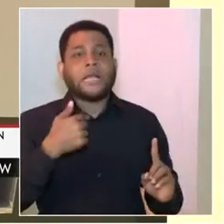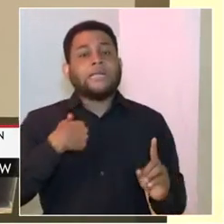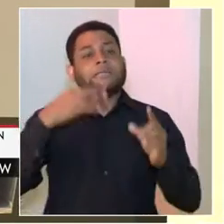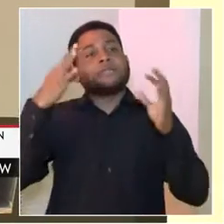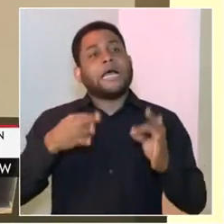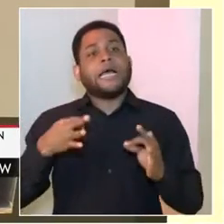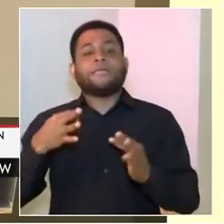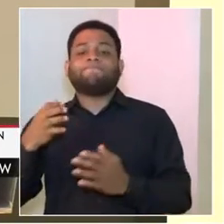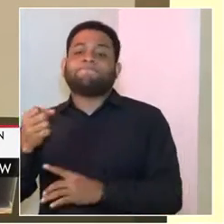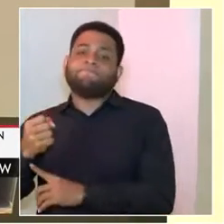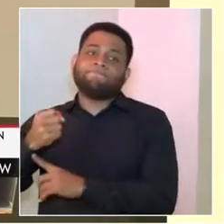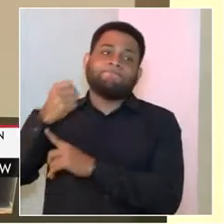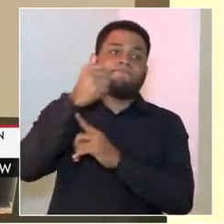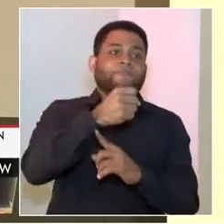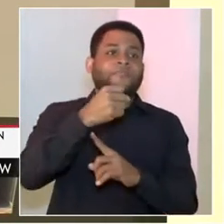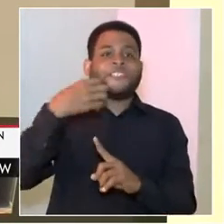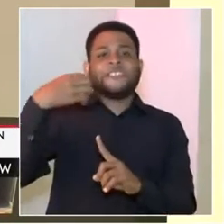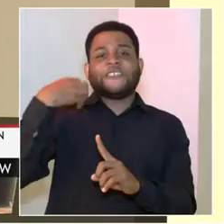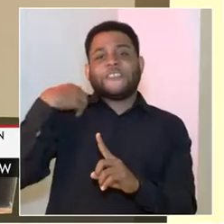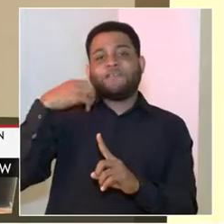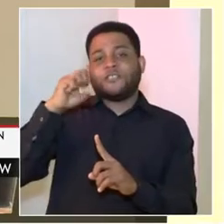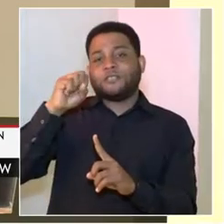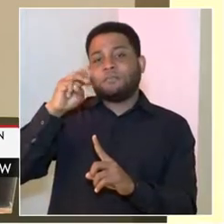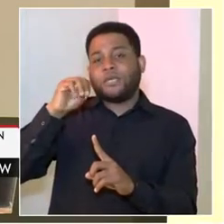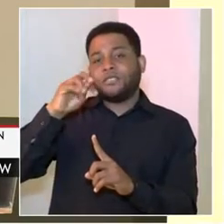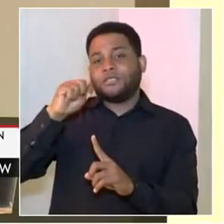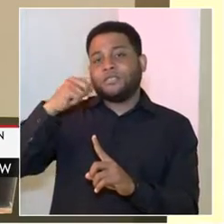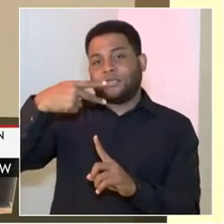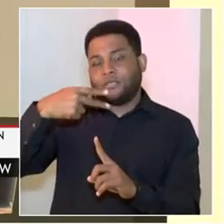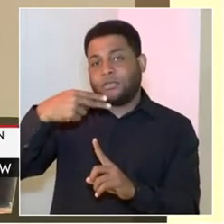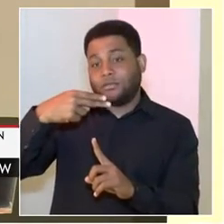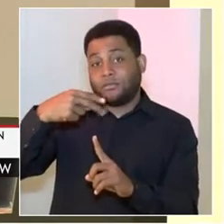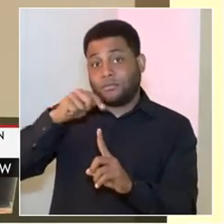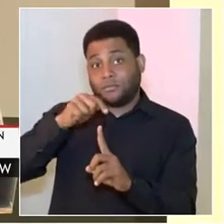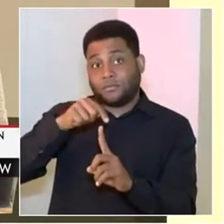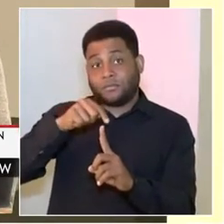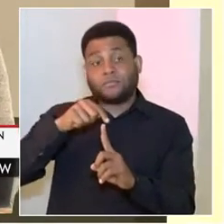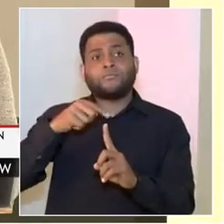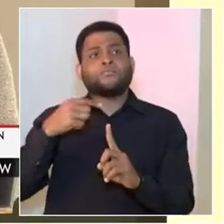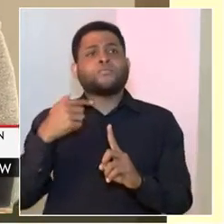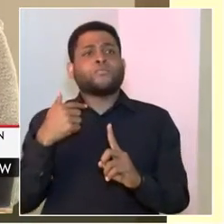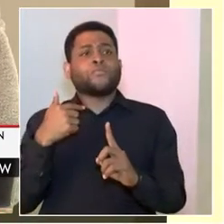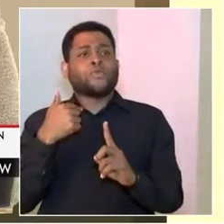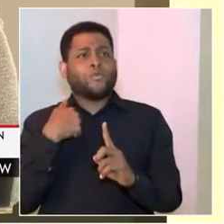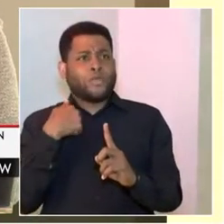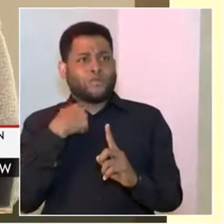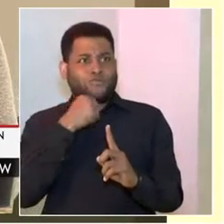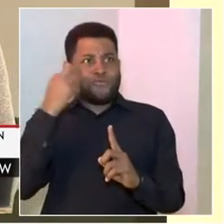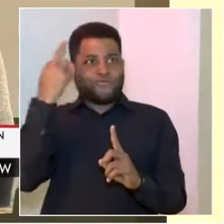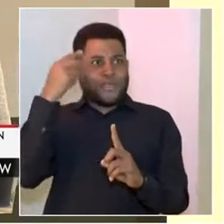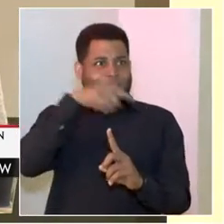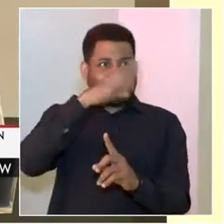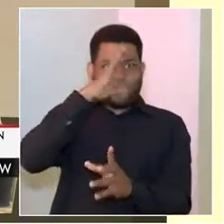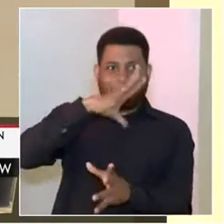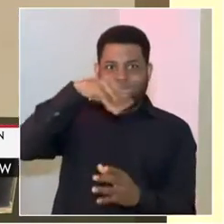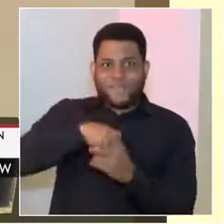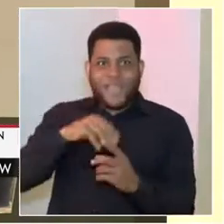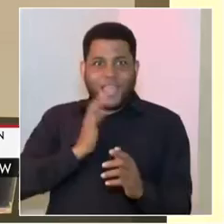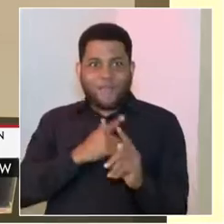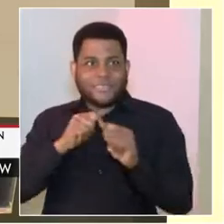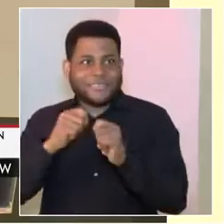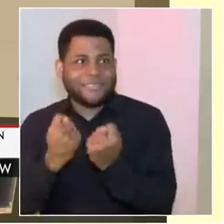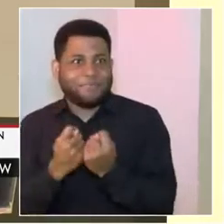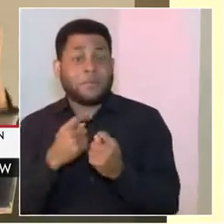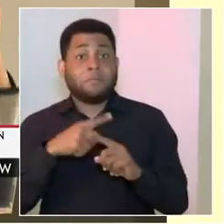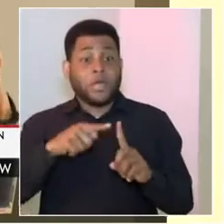team, but she is, proactively. She came to me and she said, Mayor, this is what we